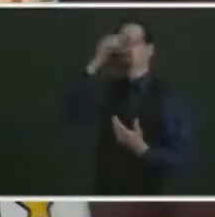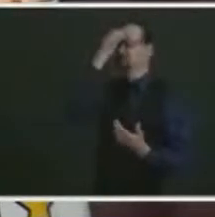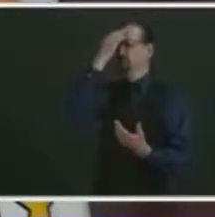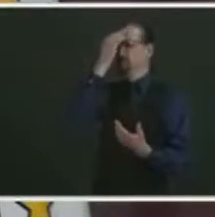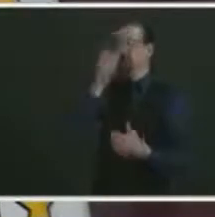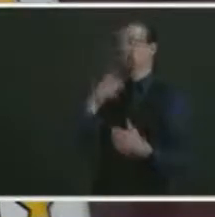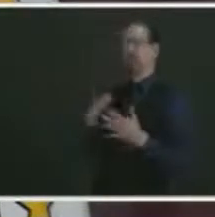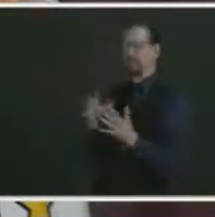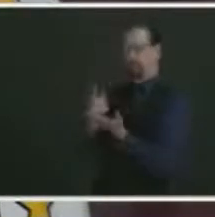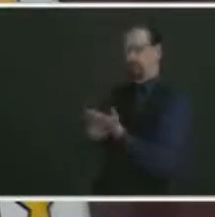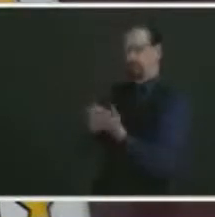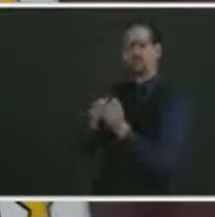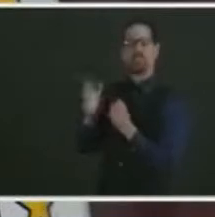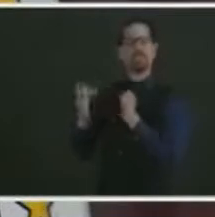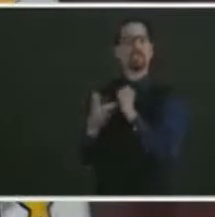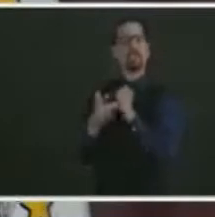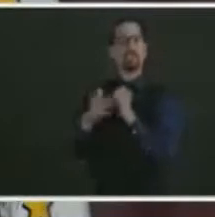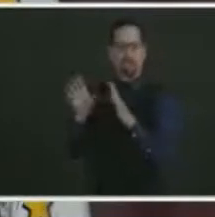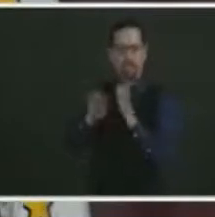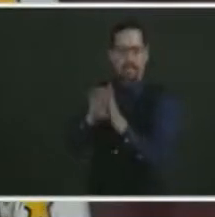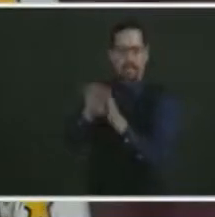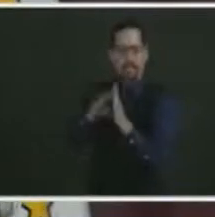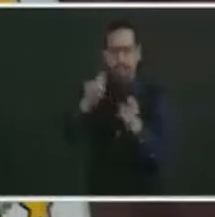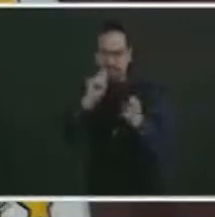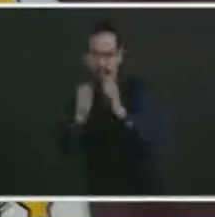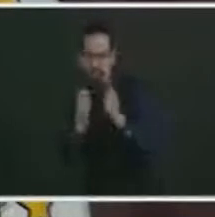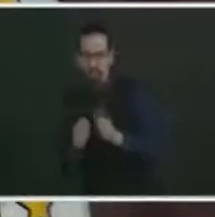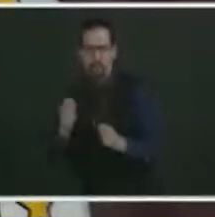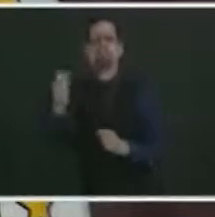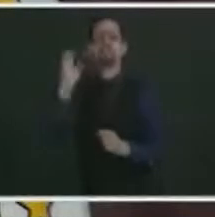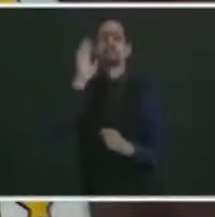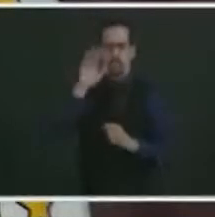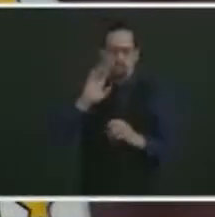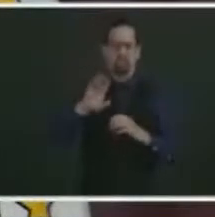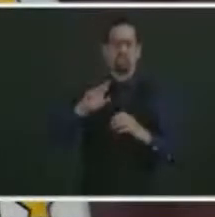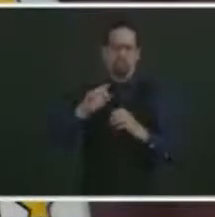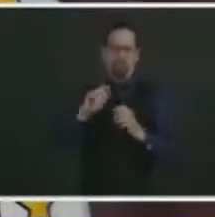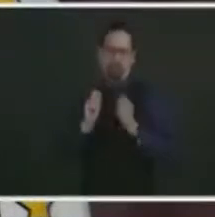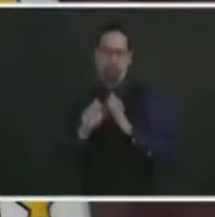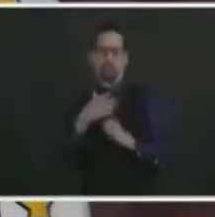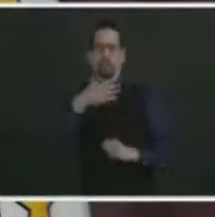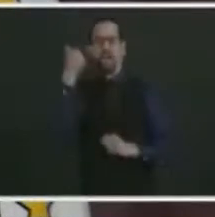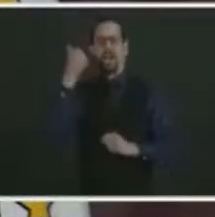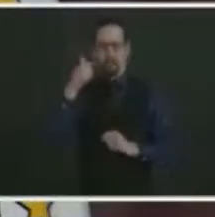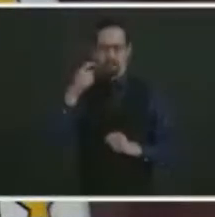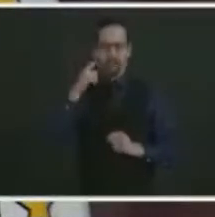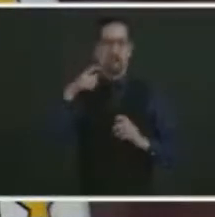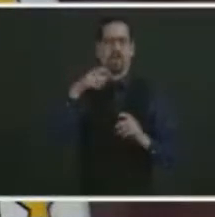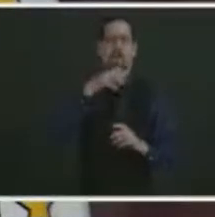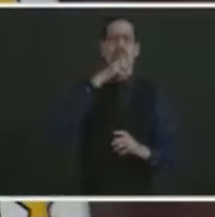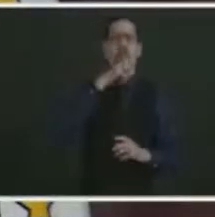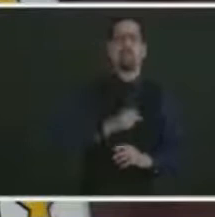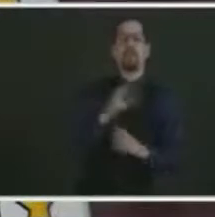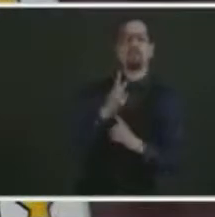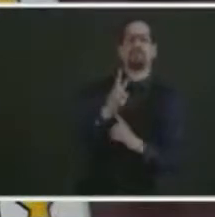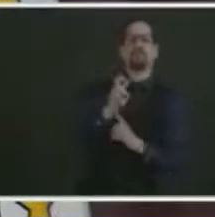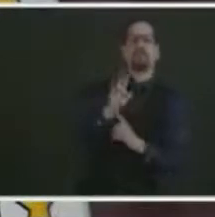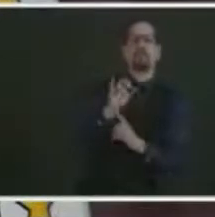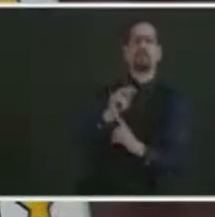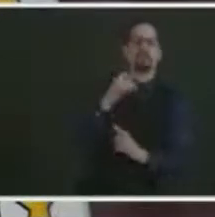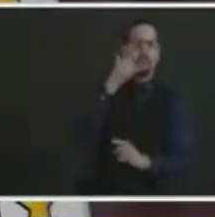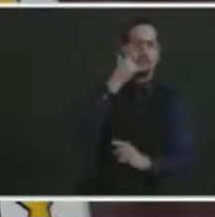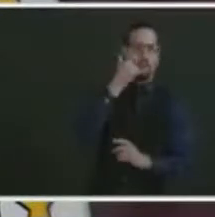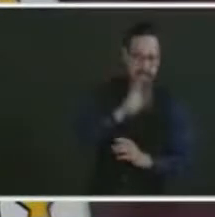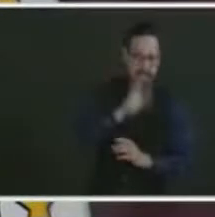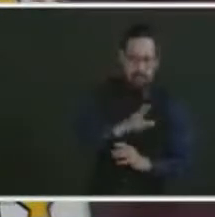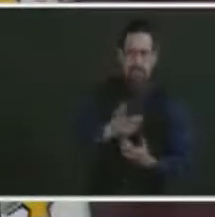iteration soon, like the next version will be coming out soon. So if you keep using it, tell us what you don't like, and we're gonna do our best, and in a few weeks,